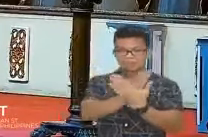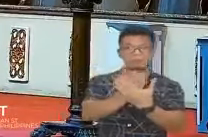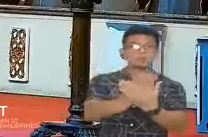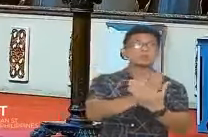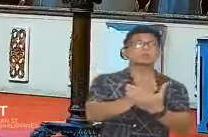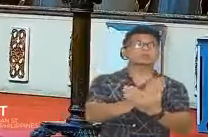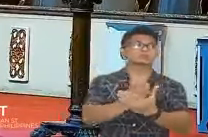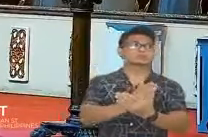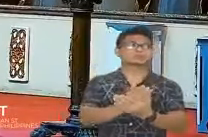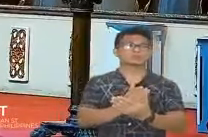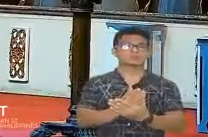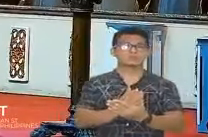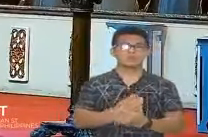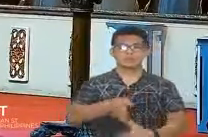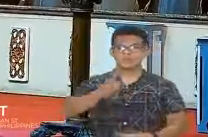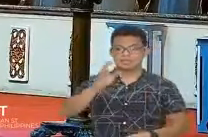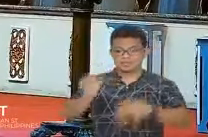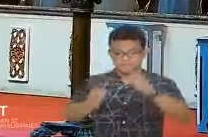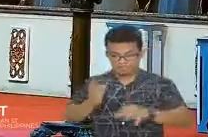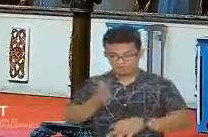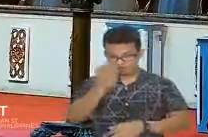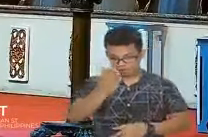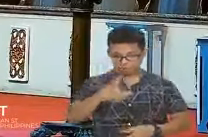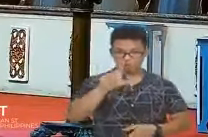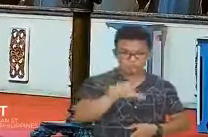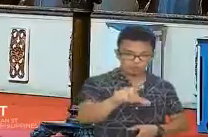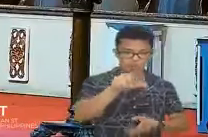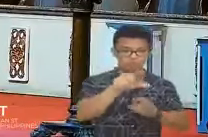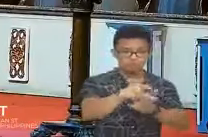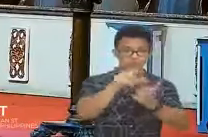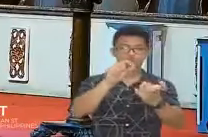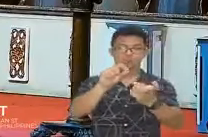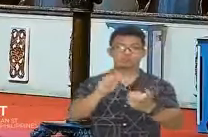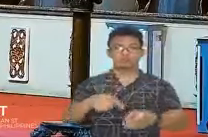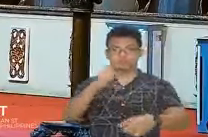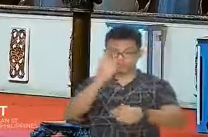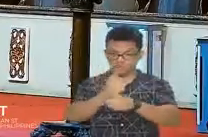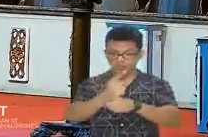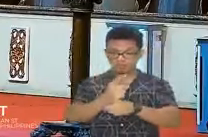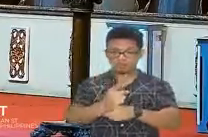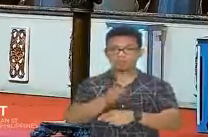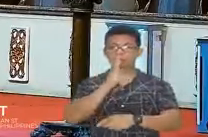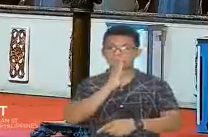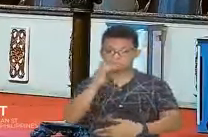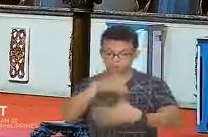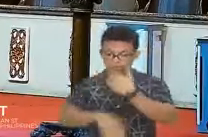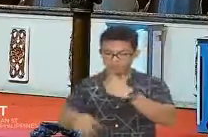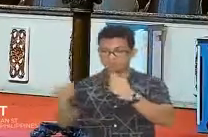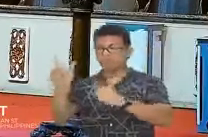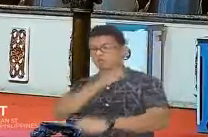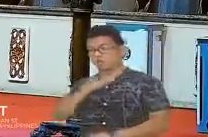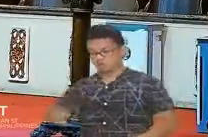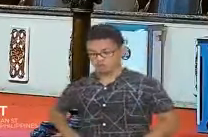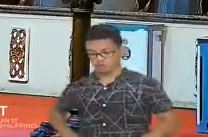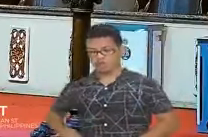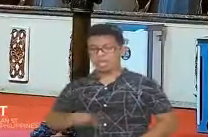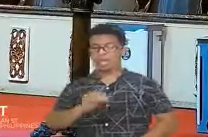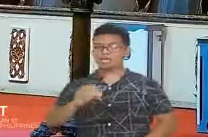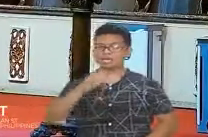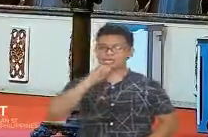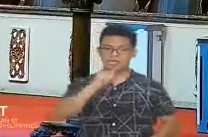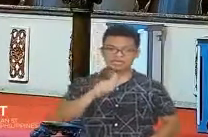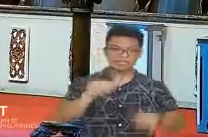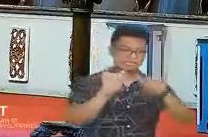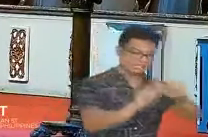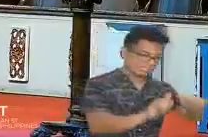You have to decide. I'm armed for God. I'm going by the grace of the Lord. I will live right. I'm not. And sometimes, you know, we are Christians and we